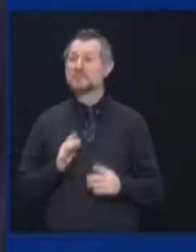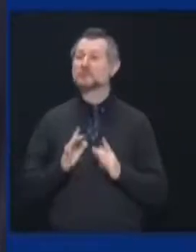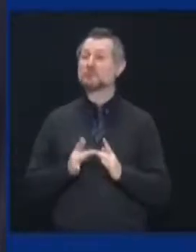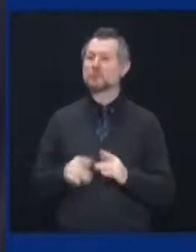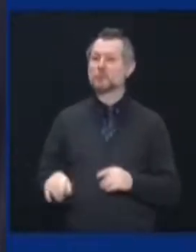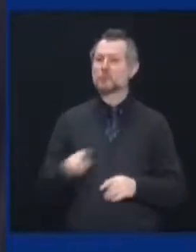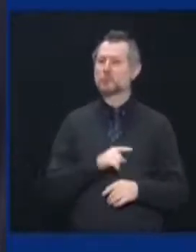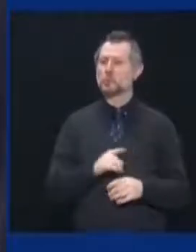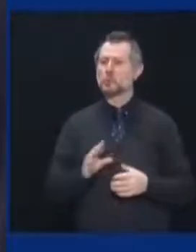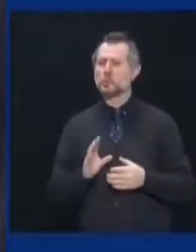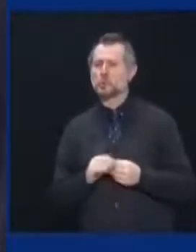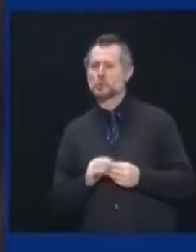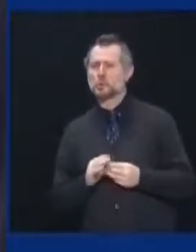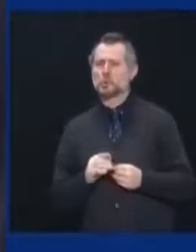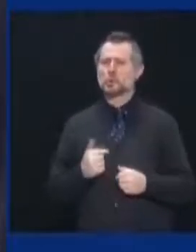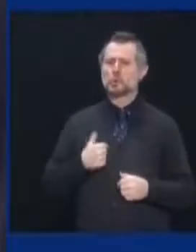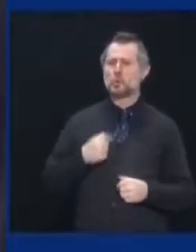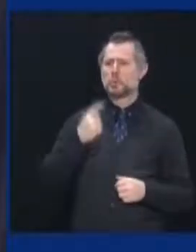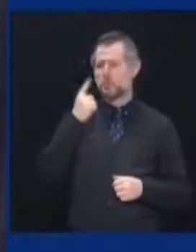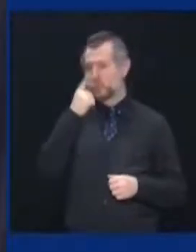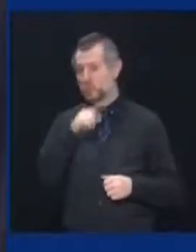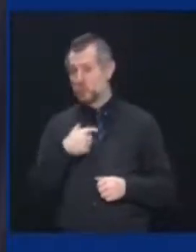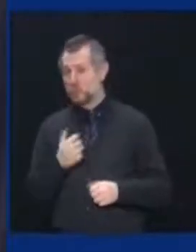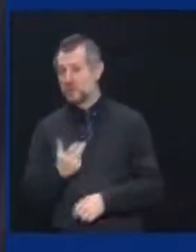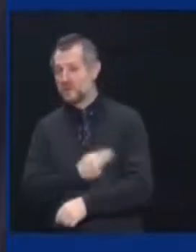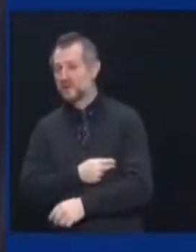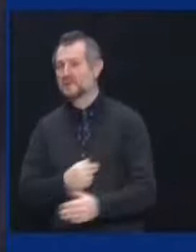saying, I'll sell you the vaccine.